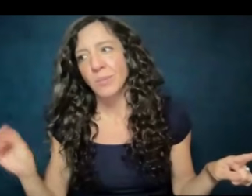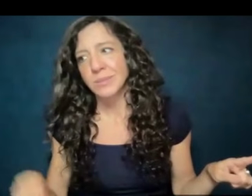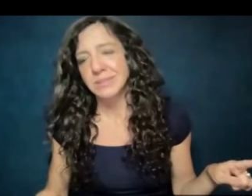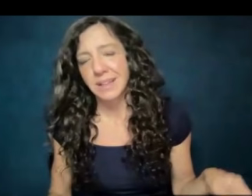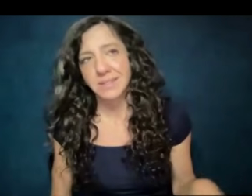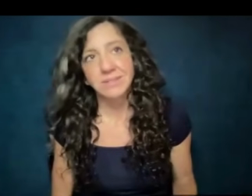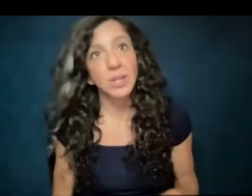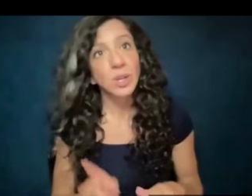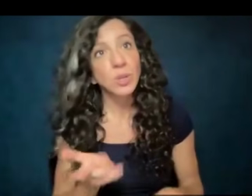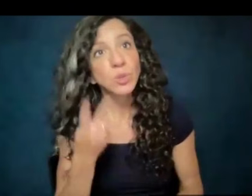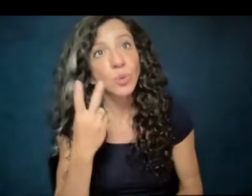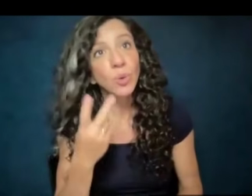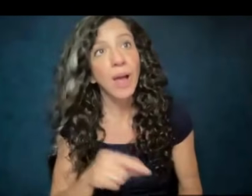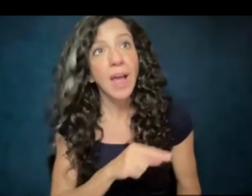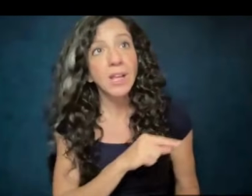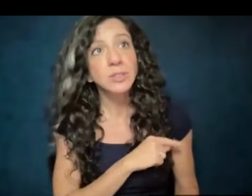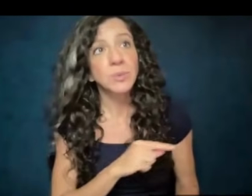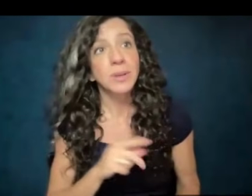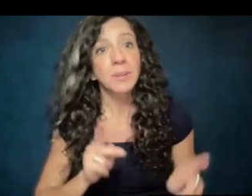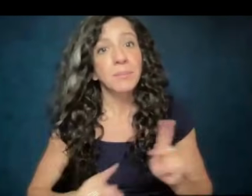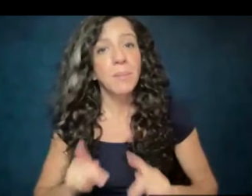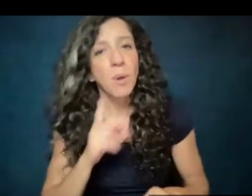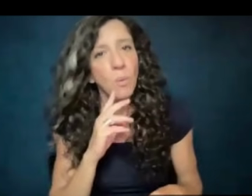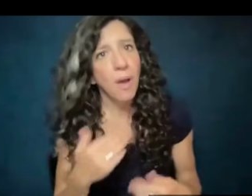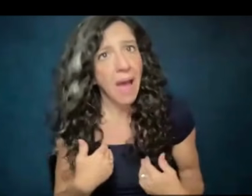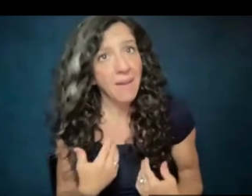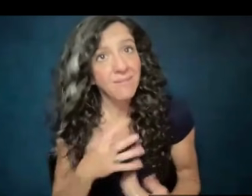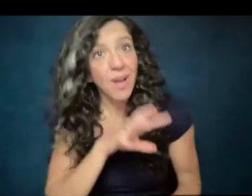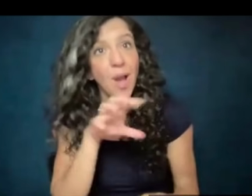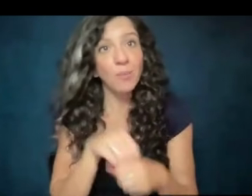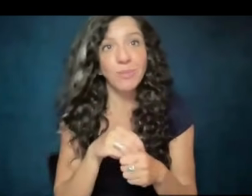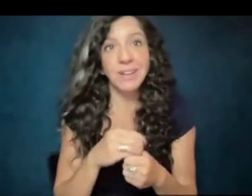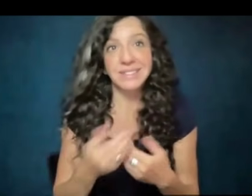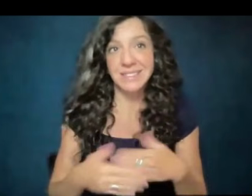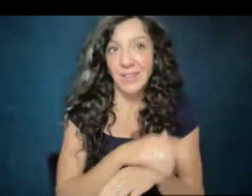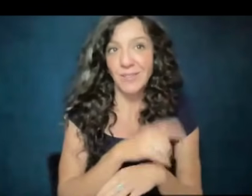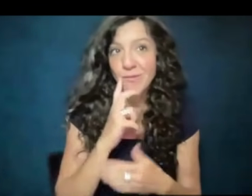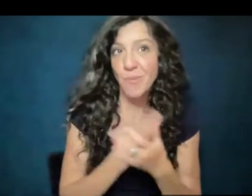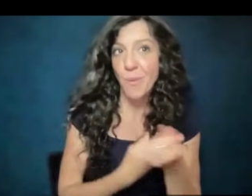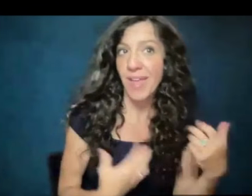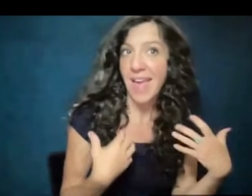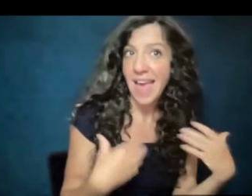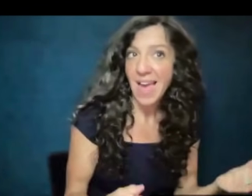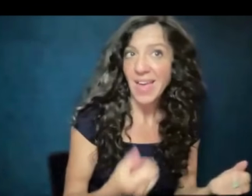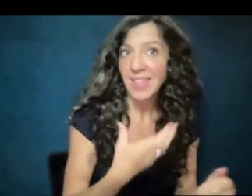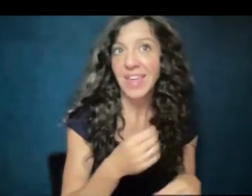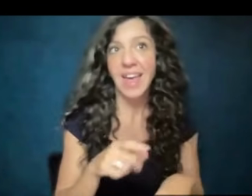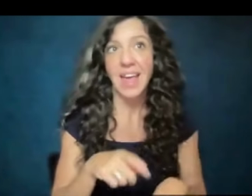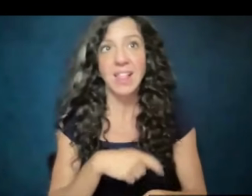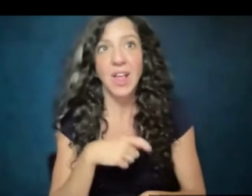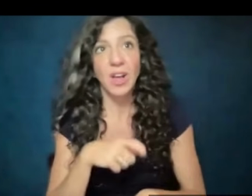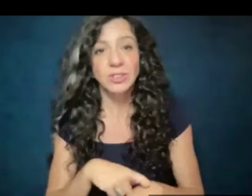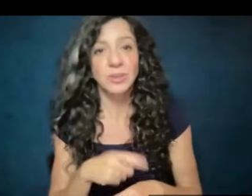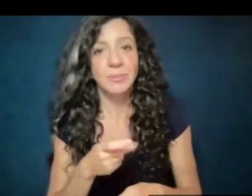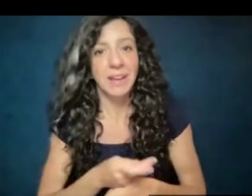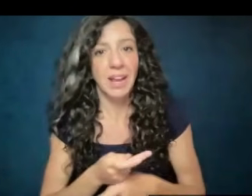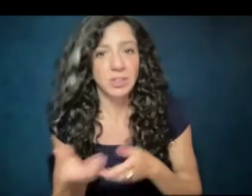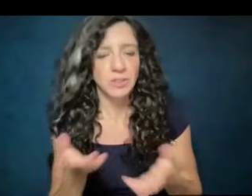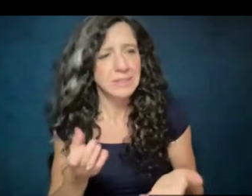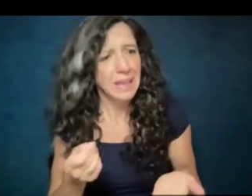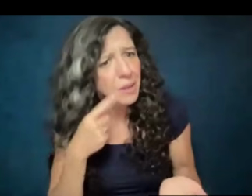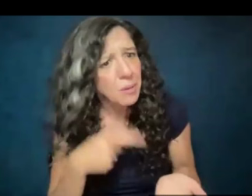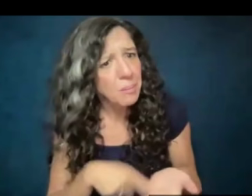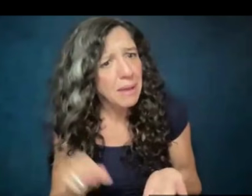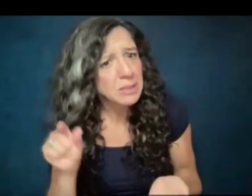individuals generally will have comprehensive coverage for both health and long-term care services, and they're going to pay very little for that